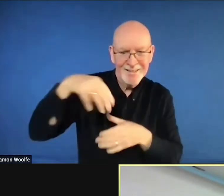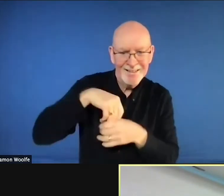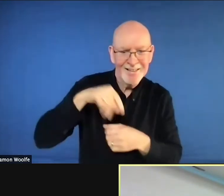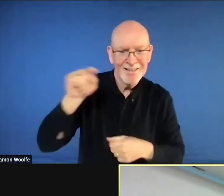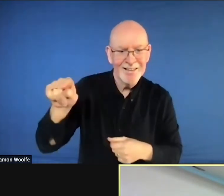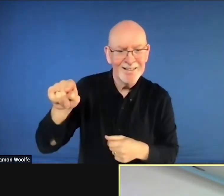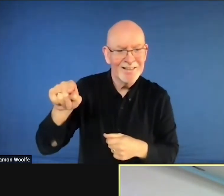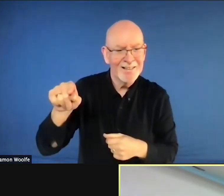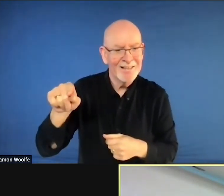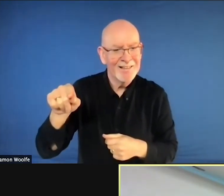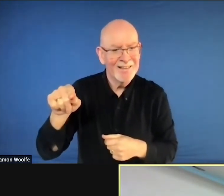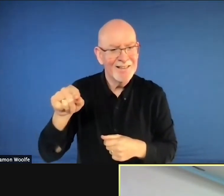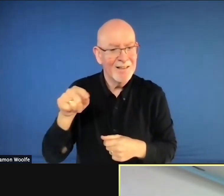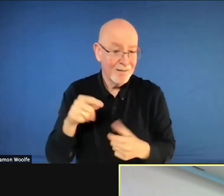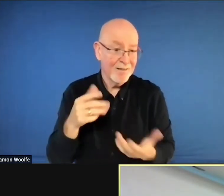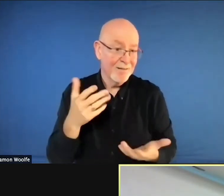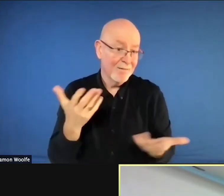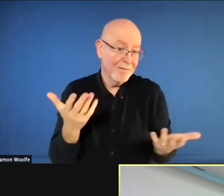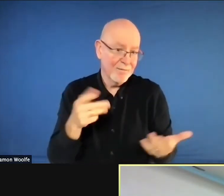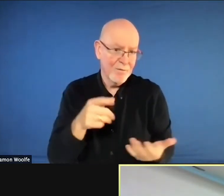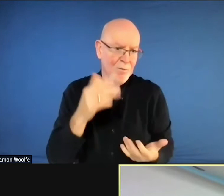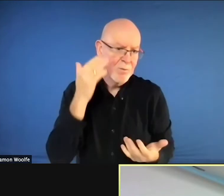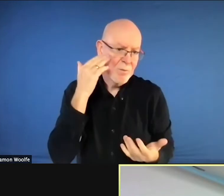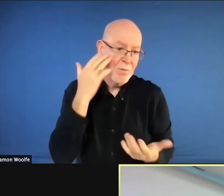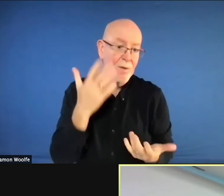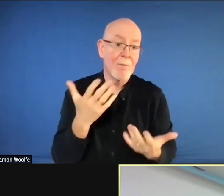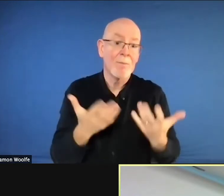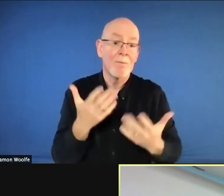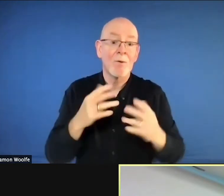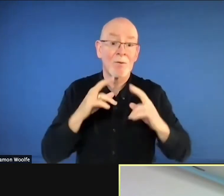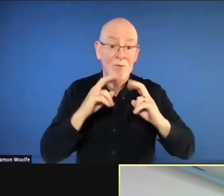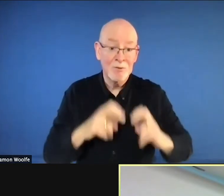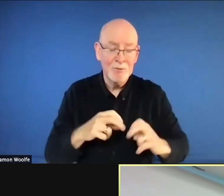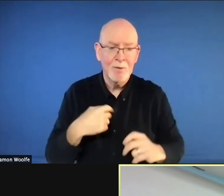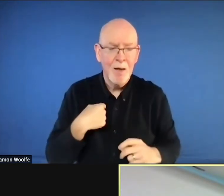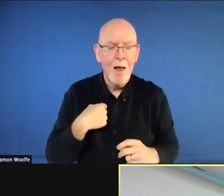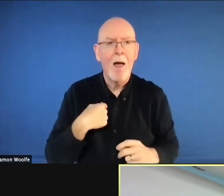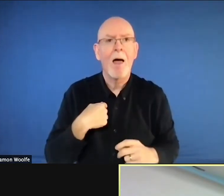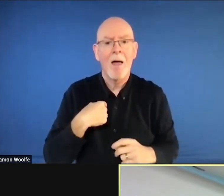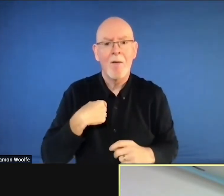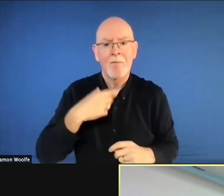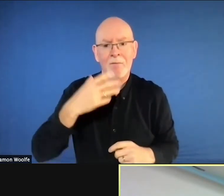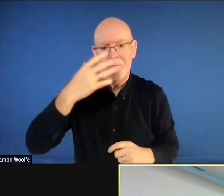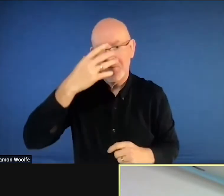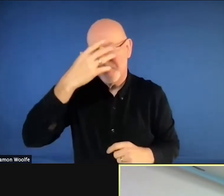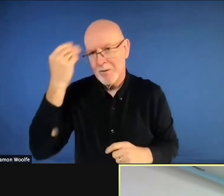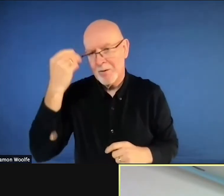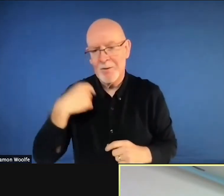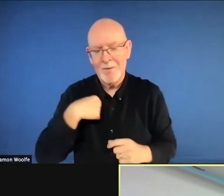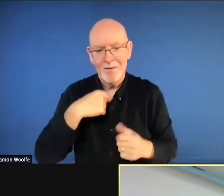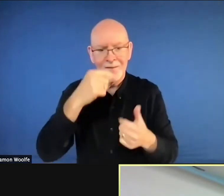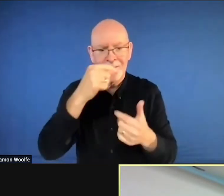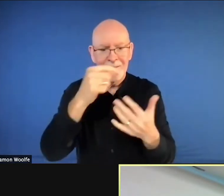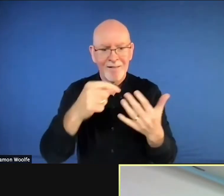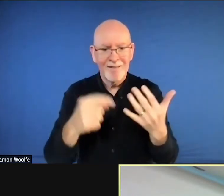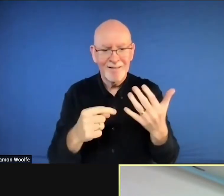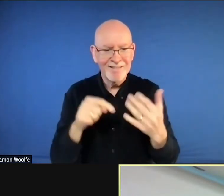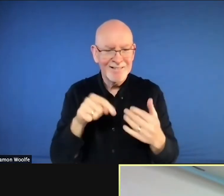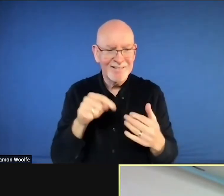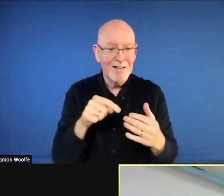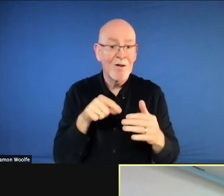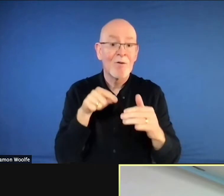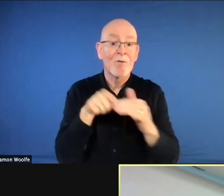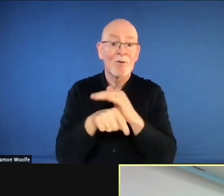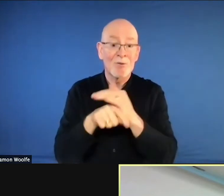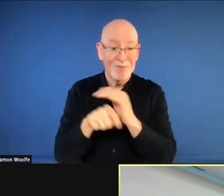to forget these aspects, the refugee will be there to remind them that this is not what we want to